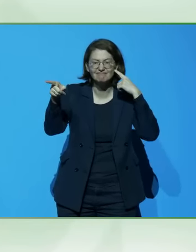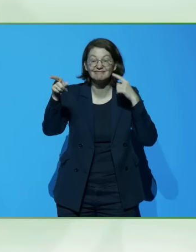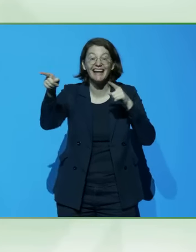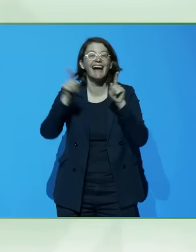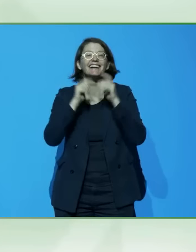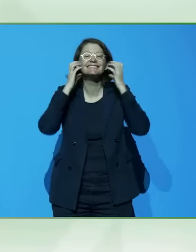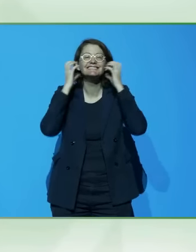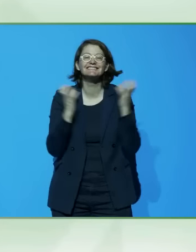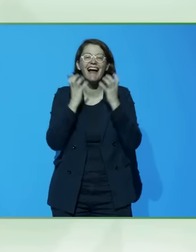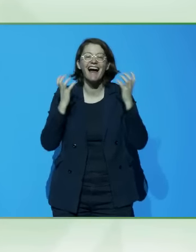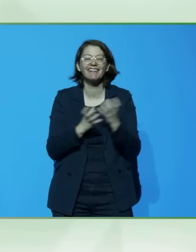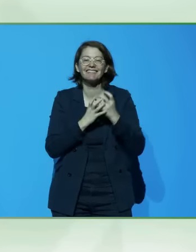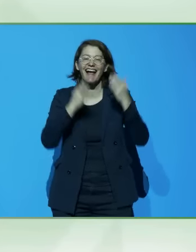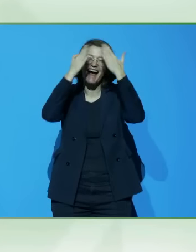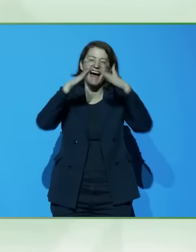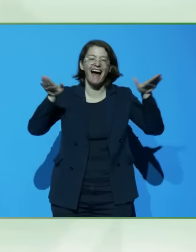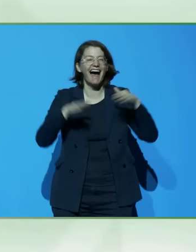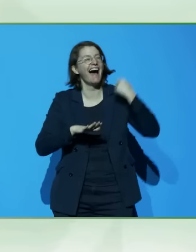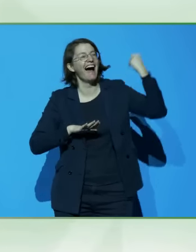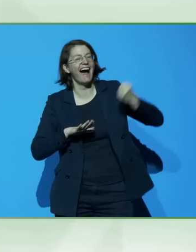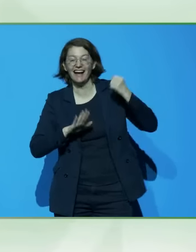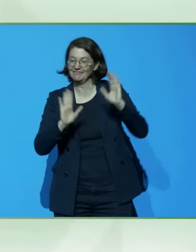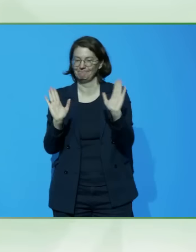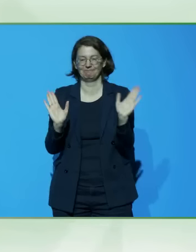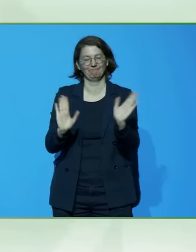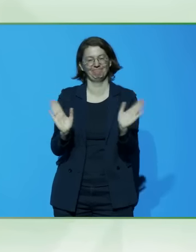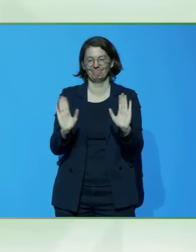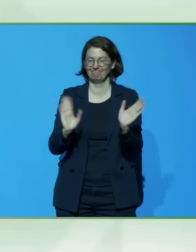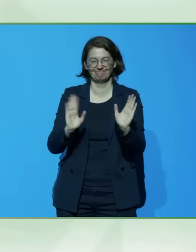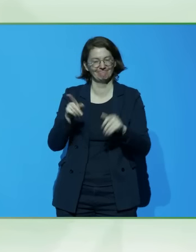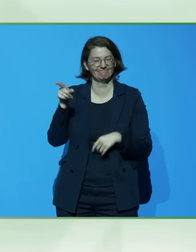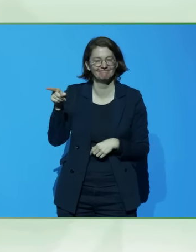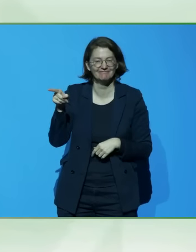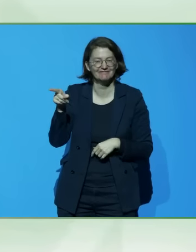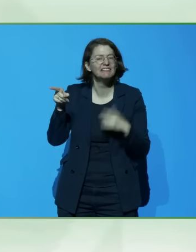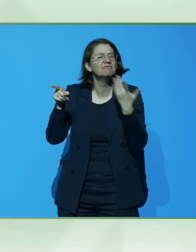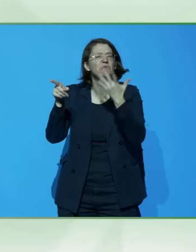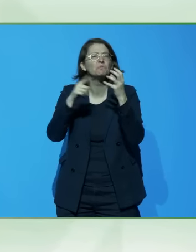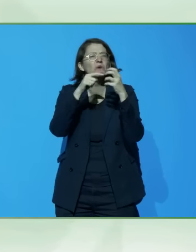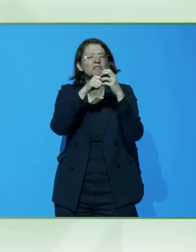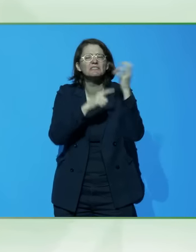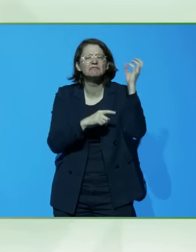What I'm holding here is a baseball, and it makes a sound, doesn't it?